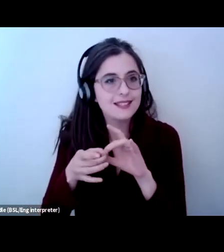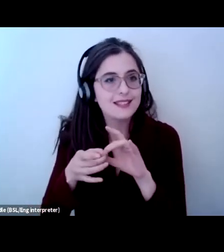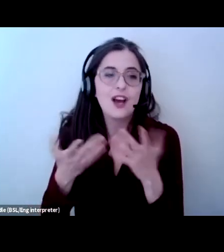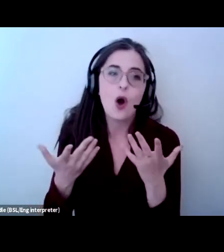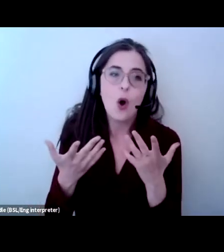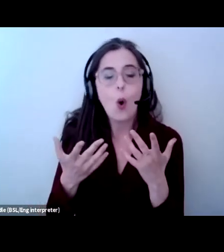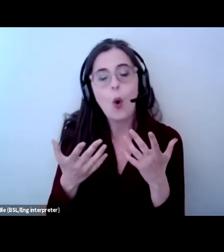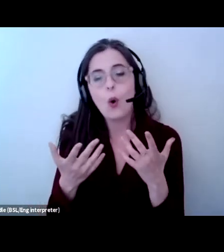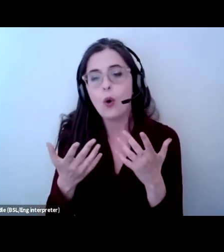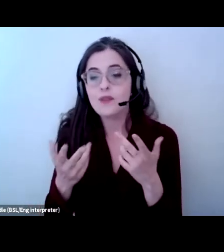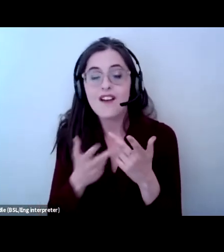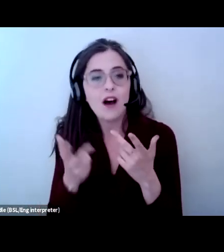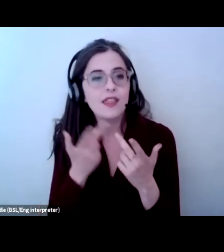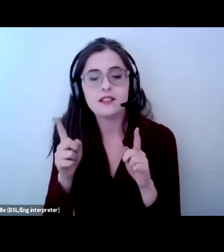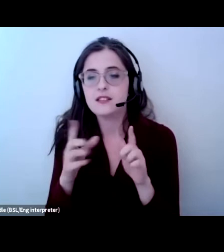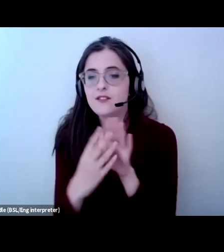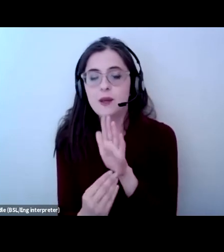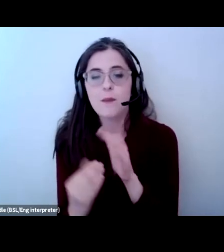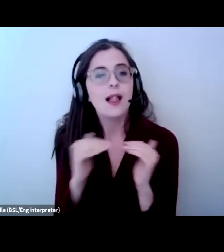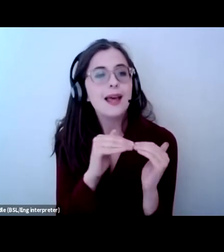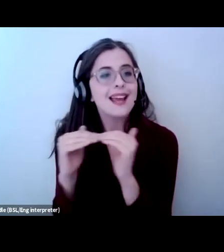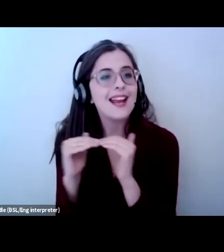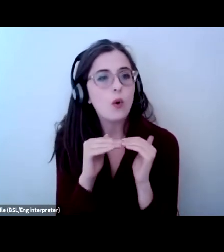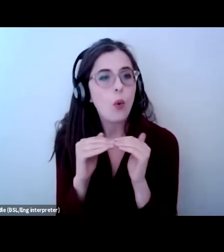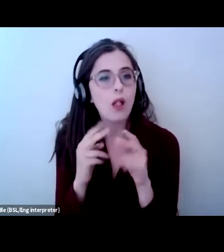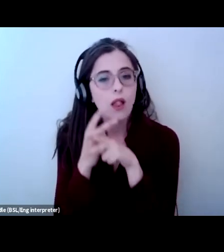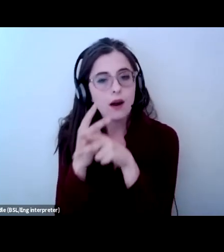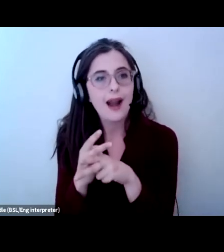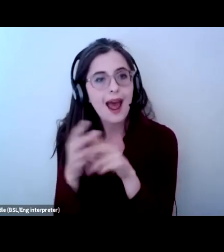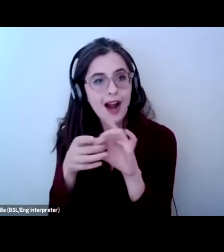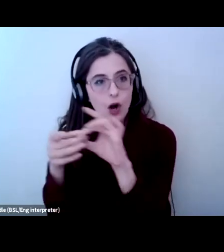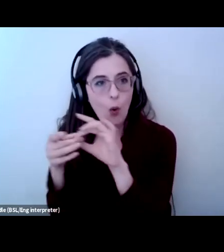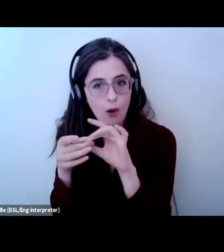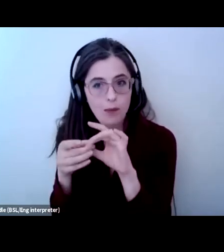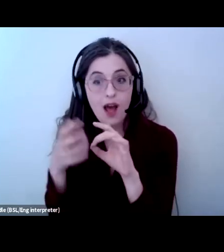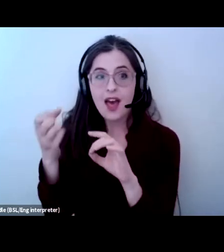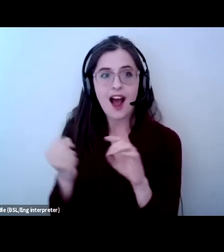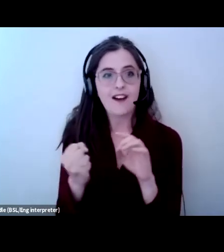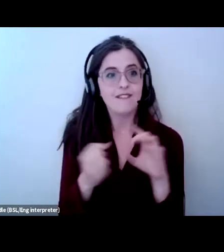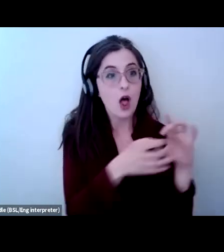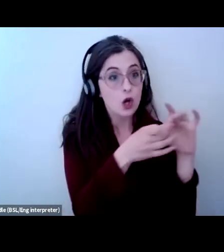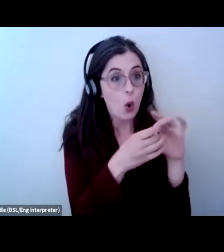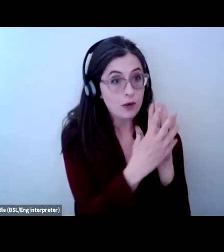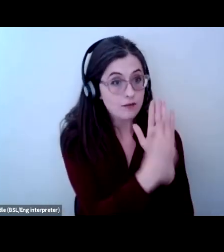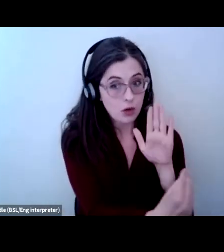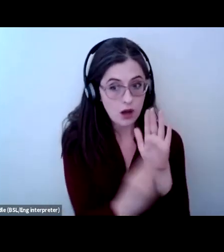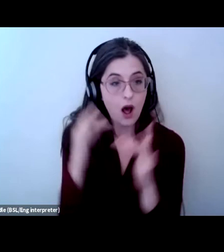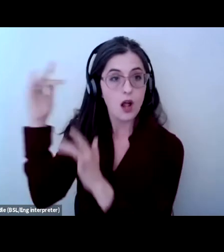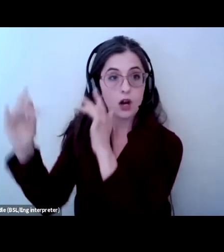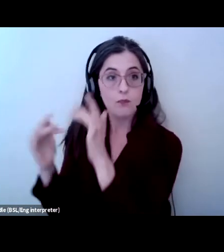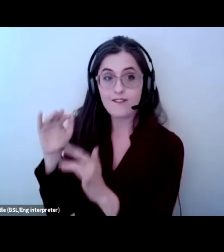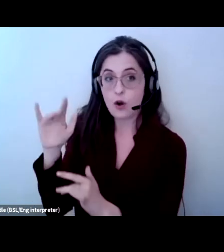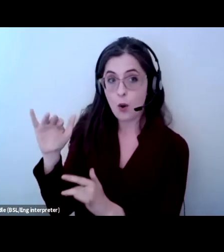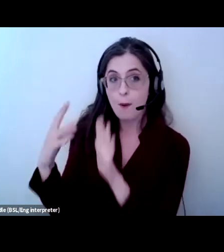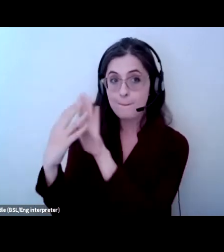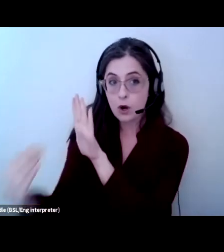Equal Care Co-op, where bringing the platform model and the cooperative model together really allows to bridge the gap between those